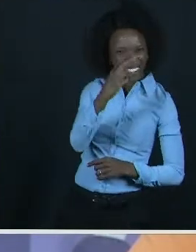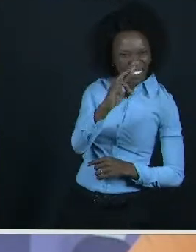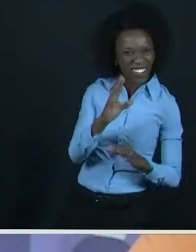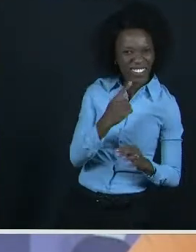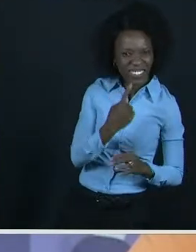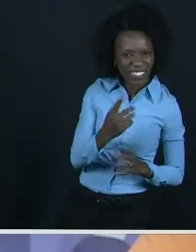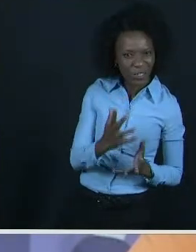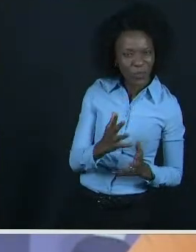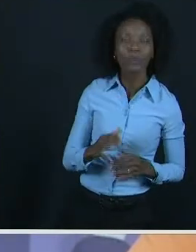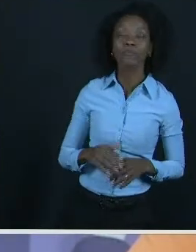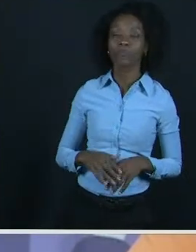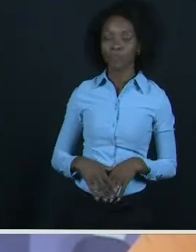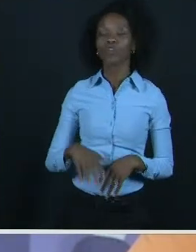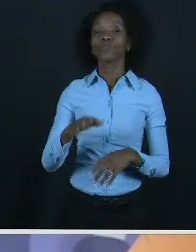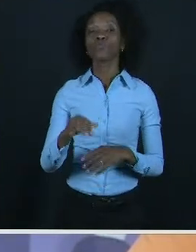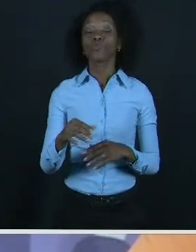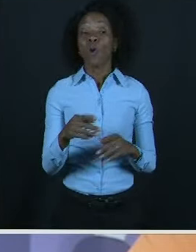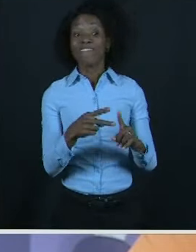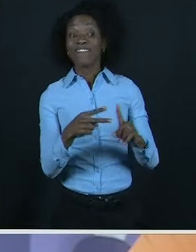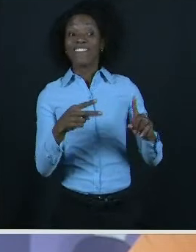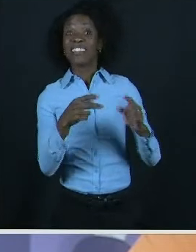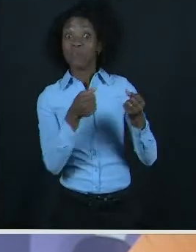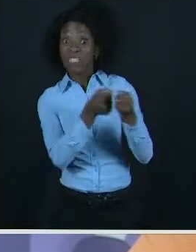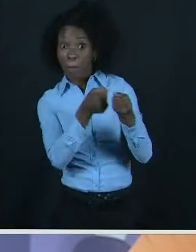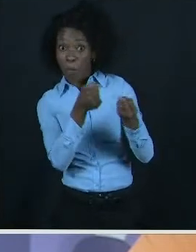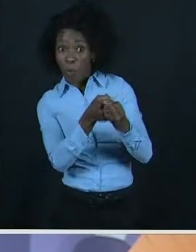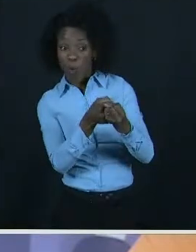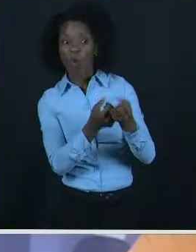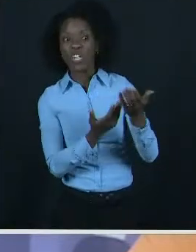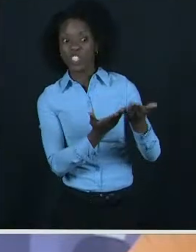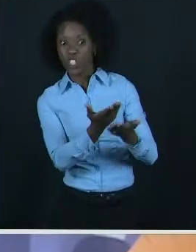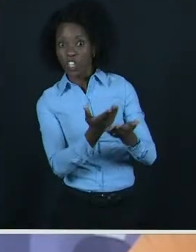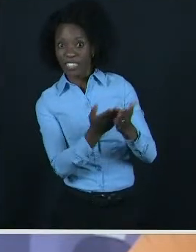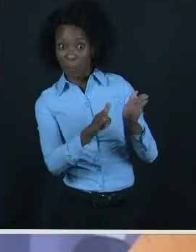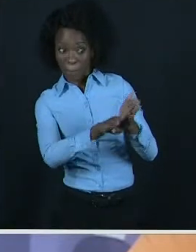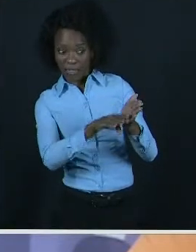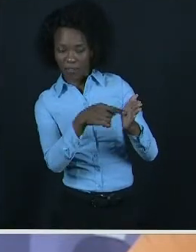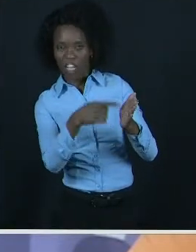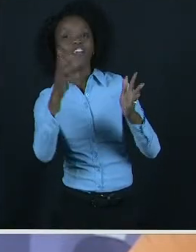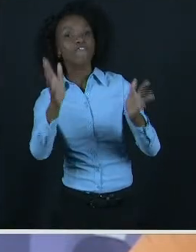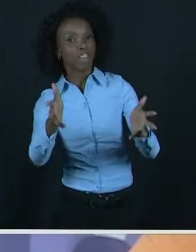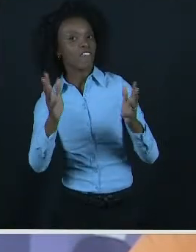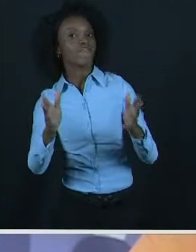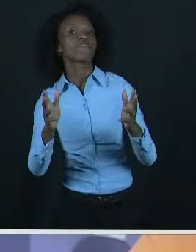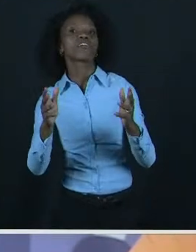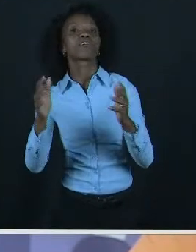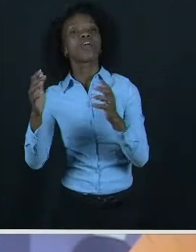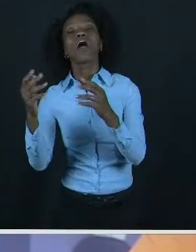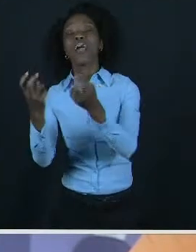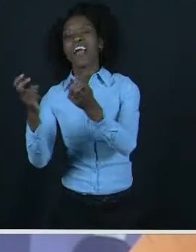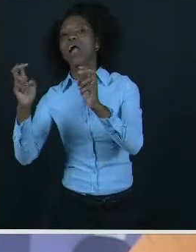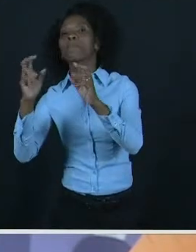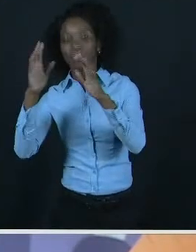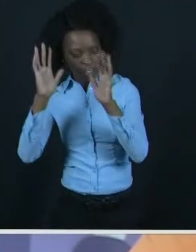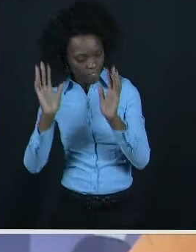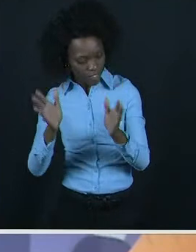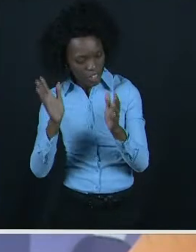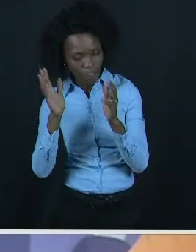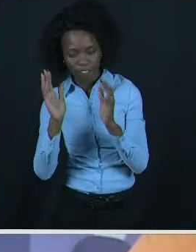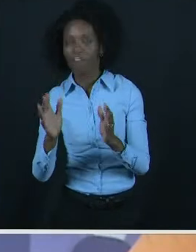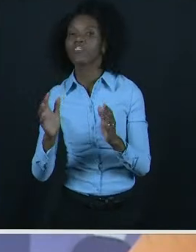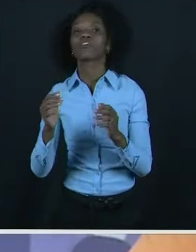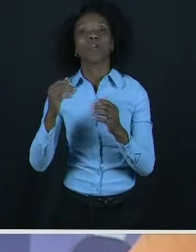Support Services Bill has been approved by Cabinet and published for public